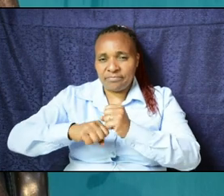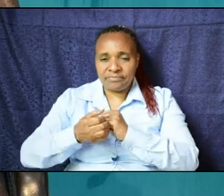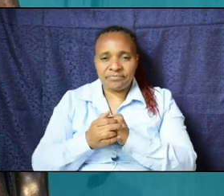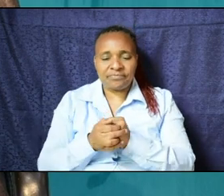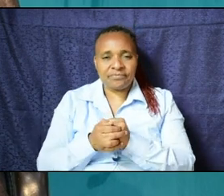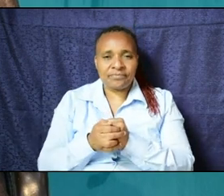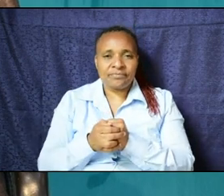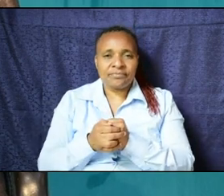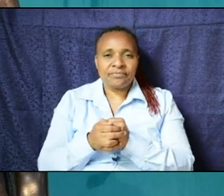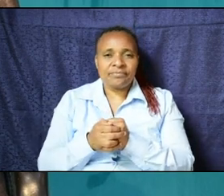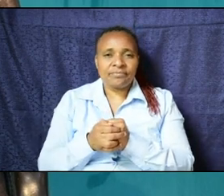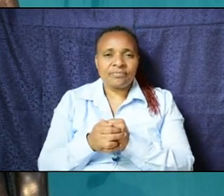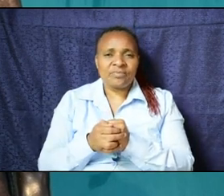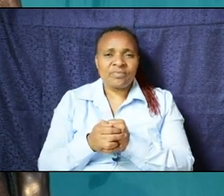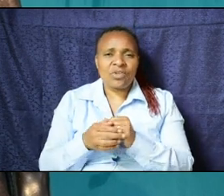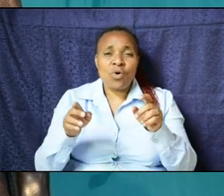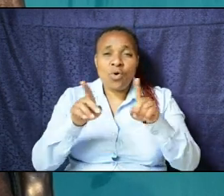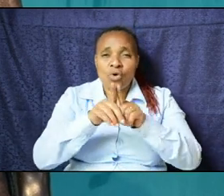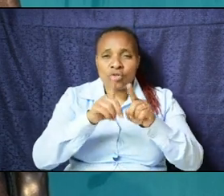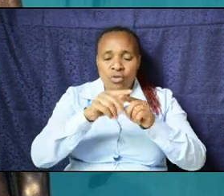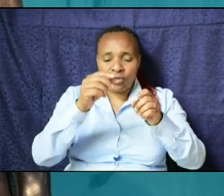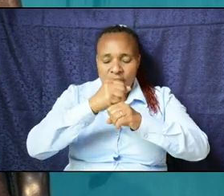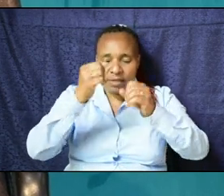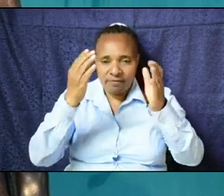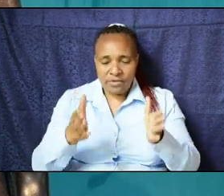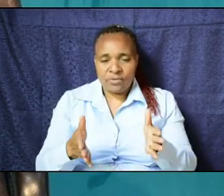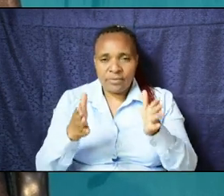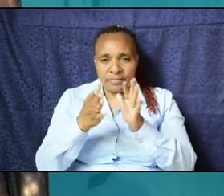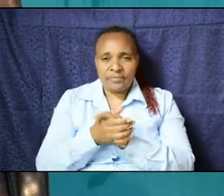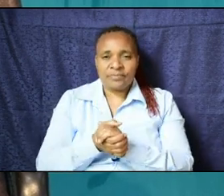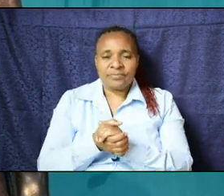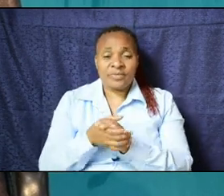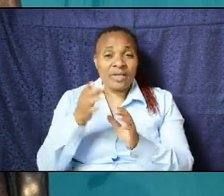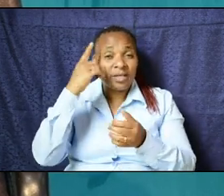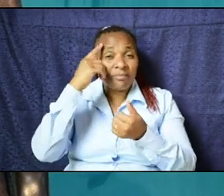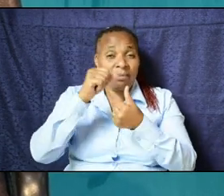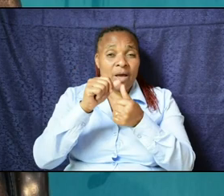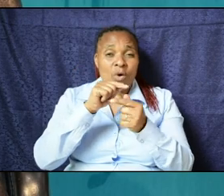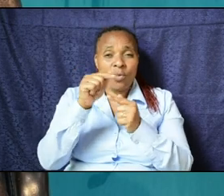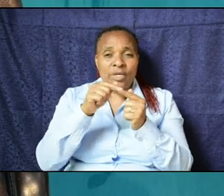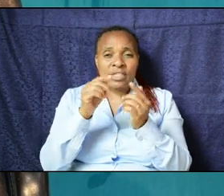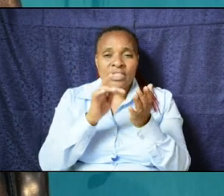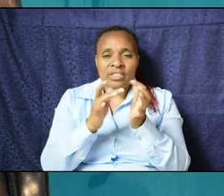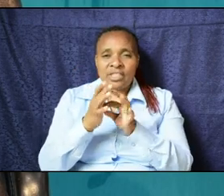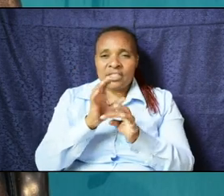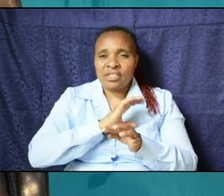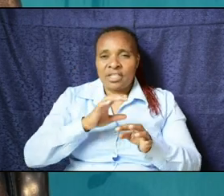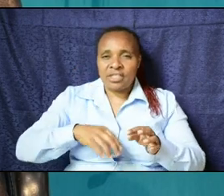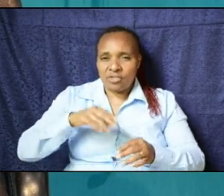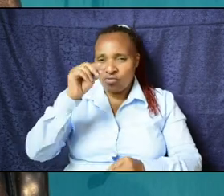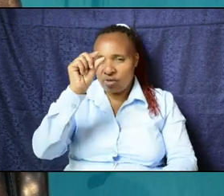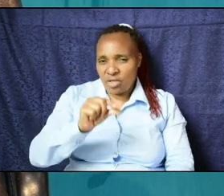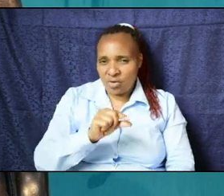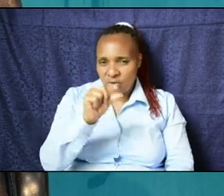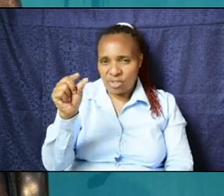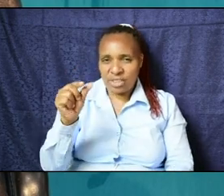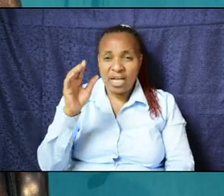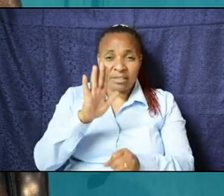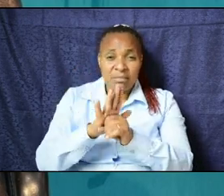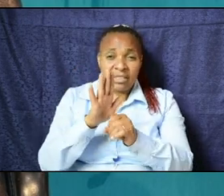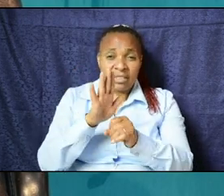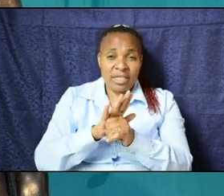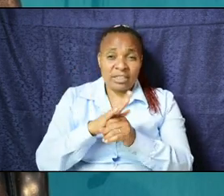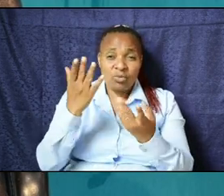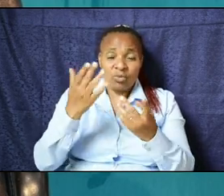right? It's also salvational. Remember when Jesus Christ was at the cross, in as much as he was